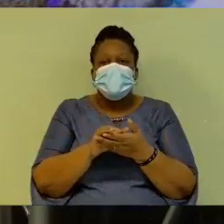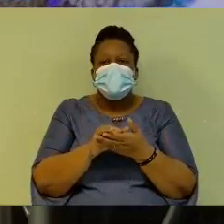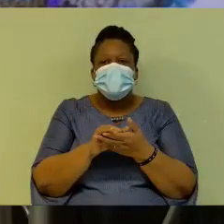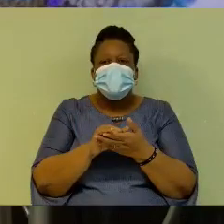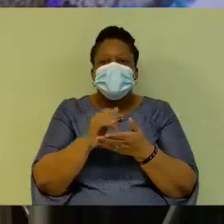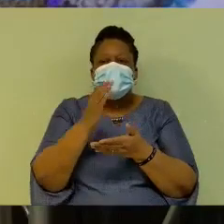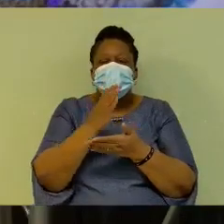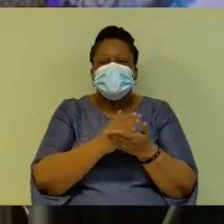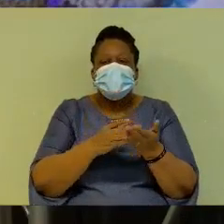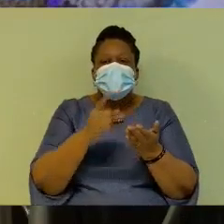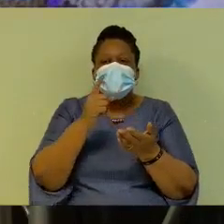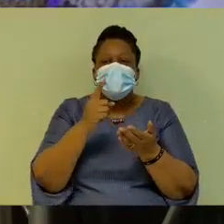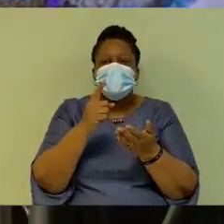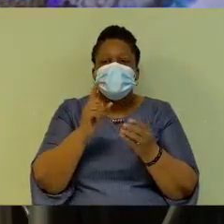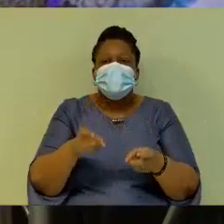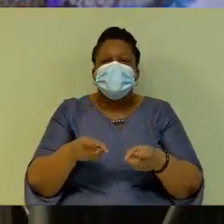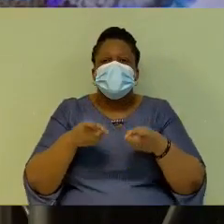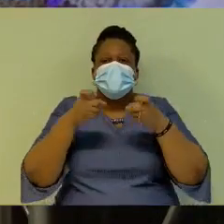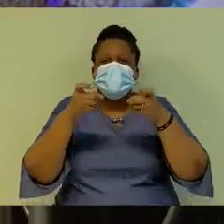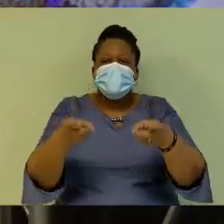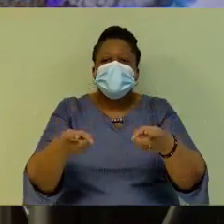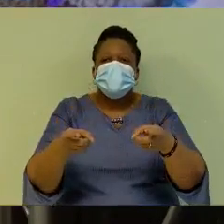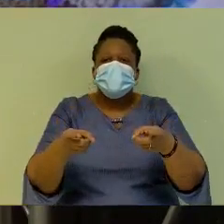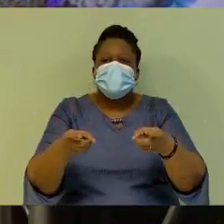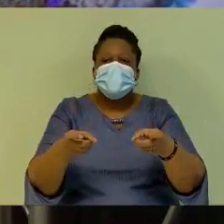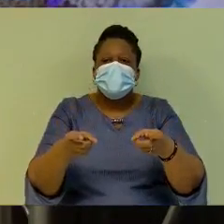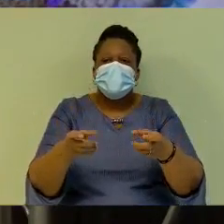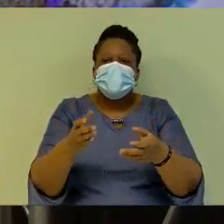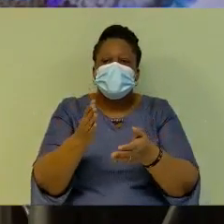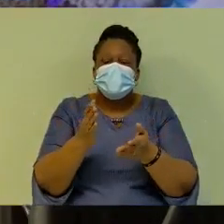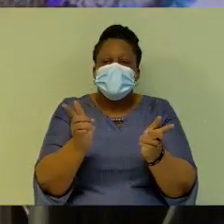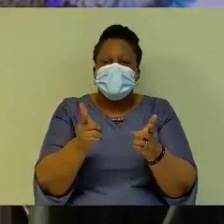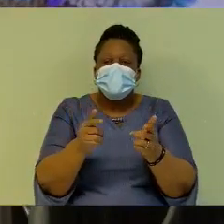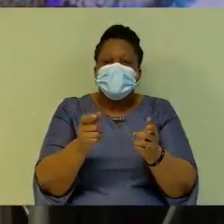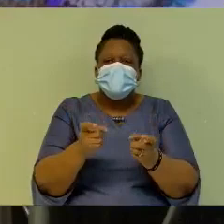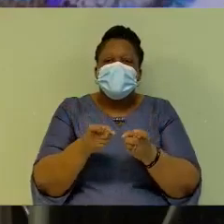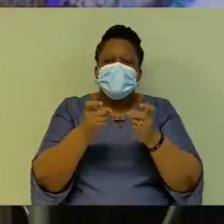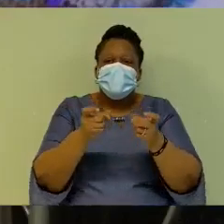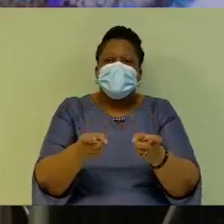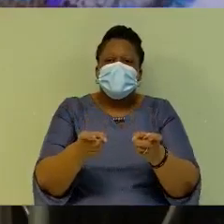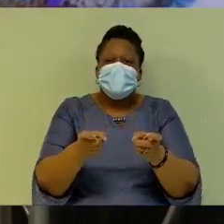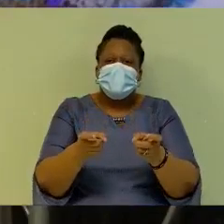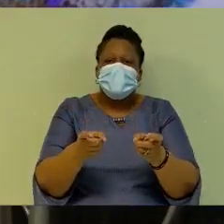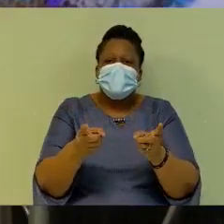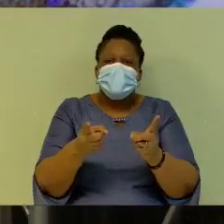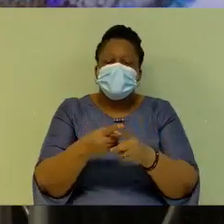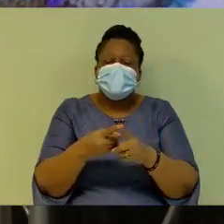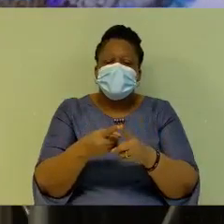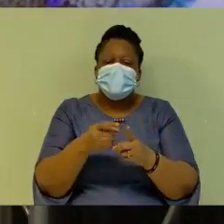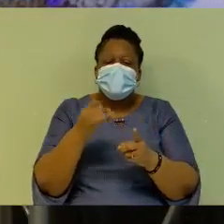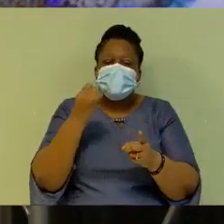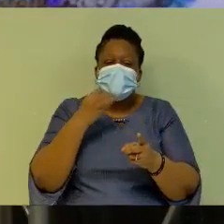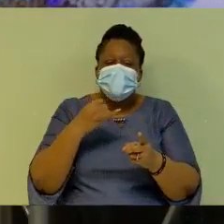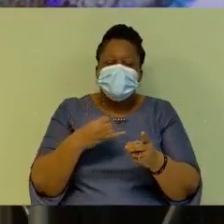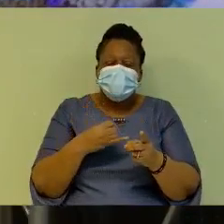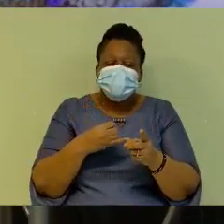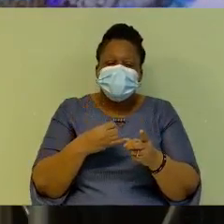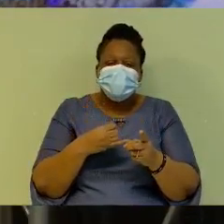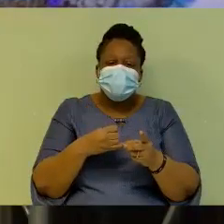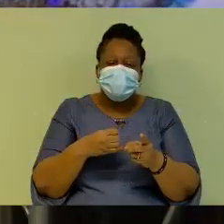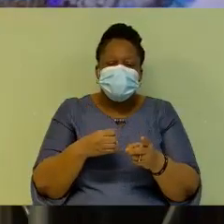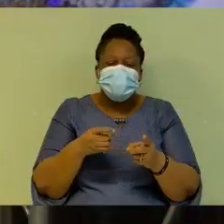unanimous person who donated a very nice, simple gift to Miss Christmas Jacob. To you, we